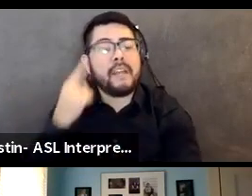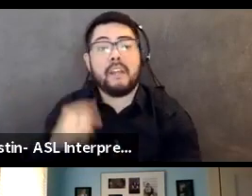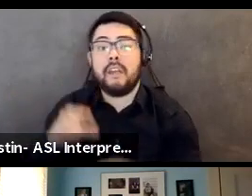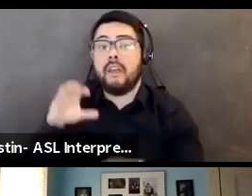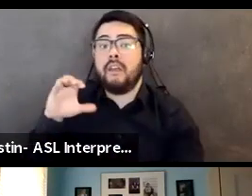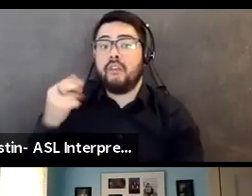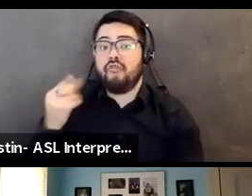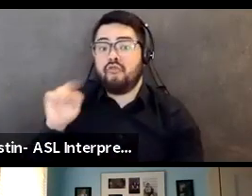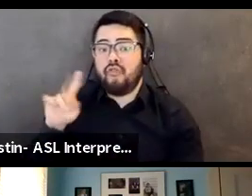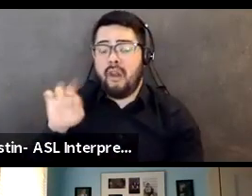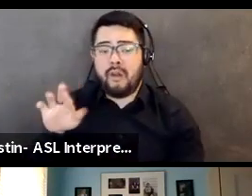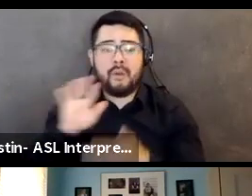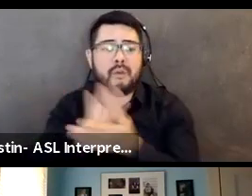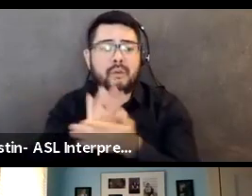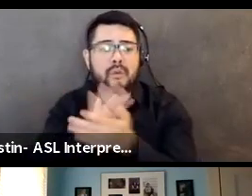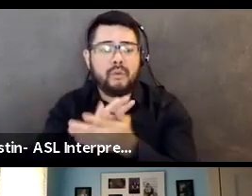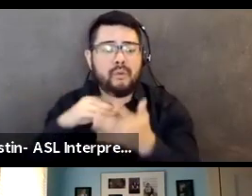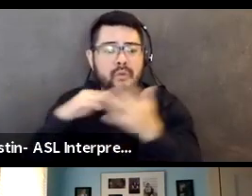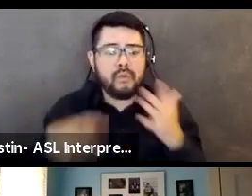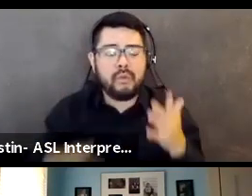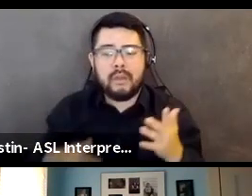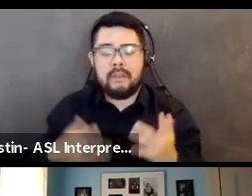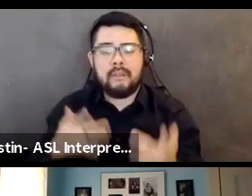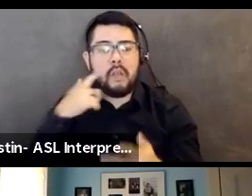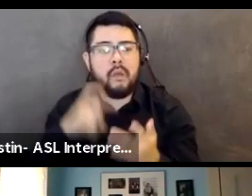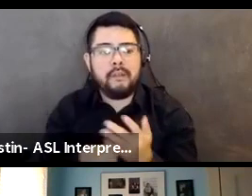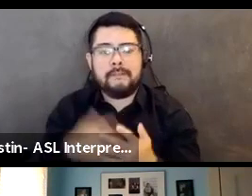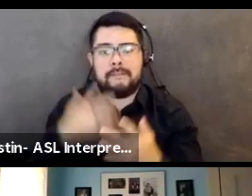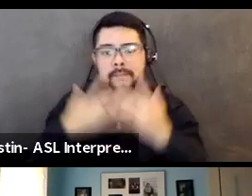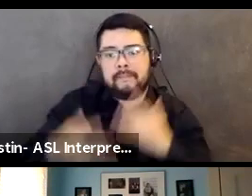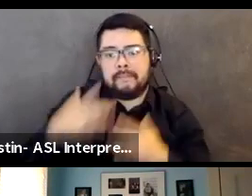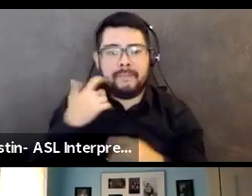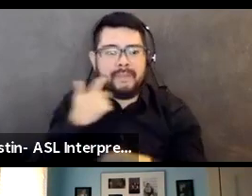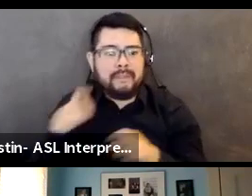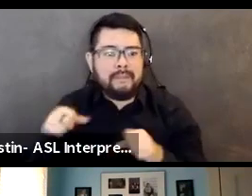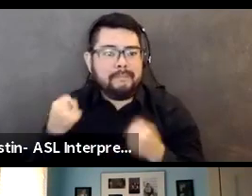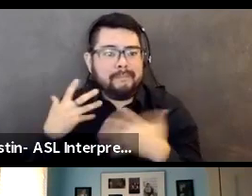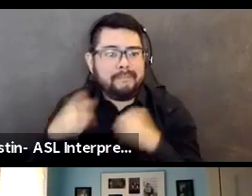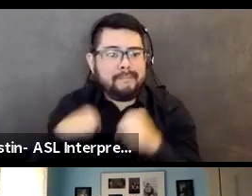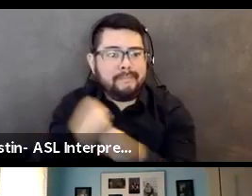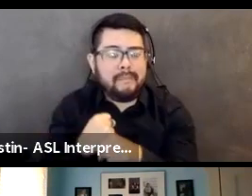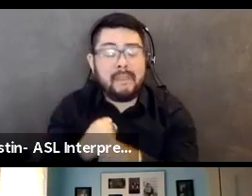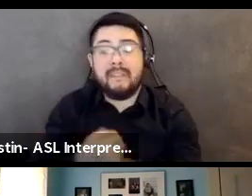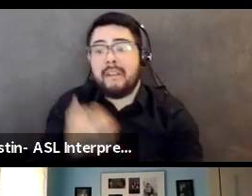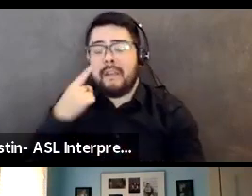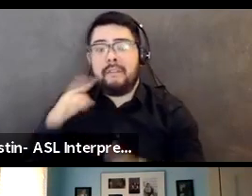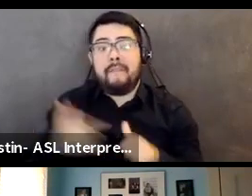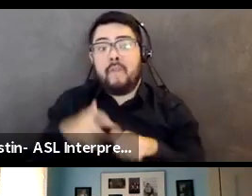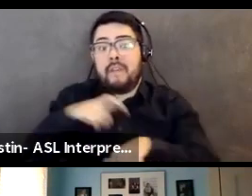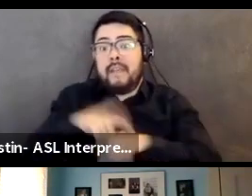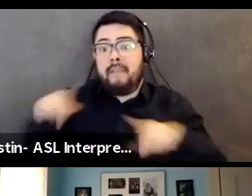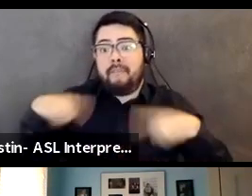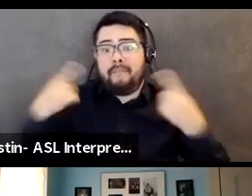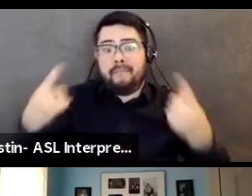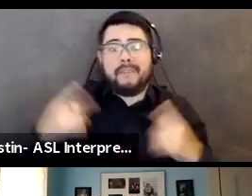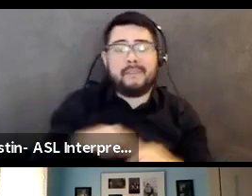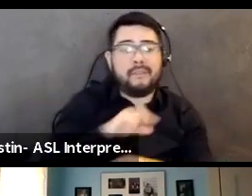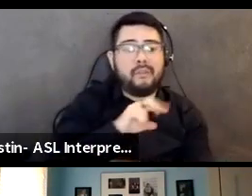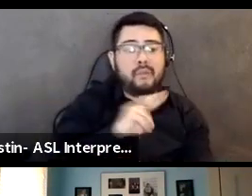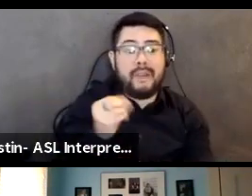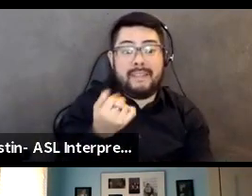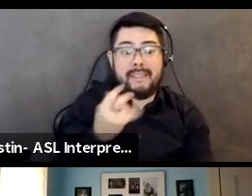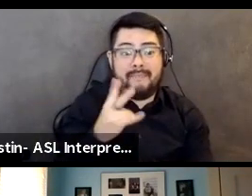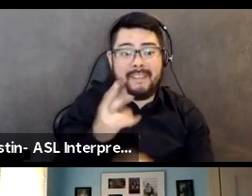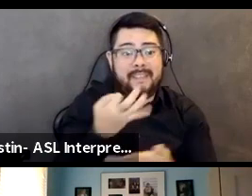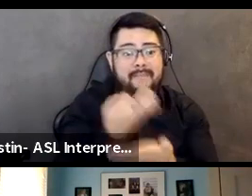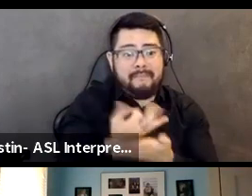in district owned buildings have seen a general lack of investment in past years as this is the first time since fy17 that charter public schools have been